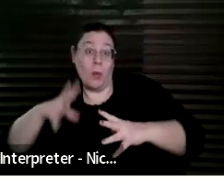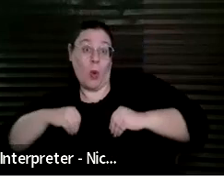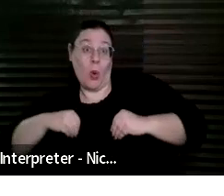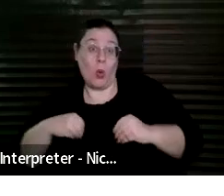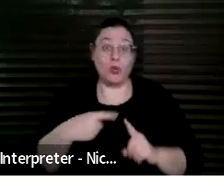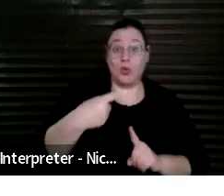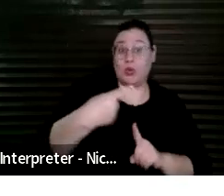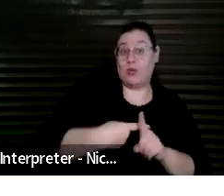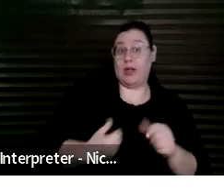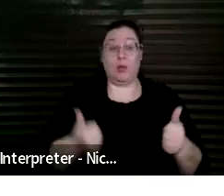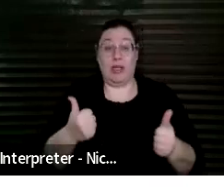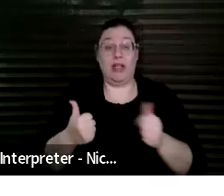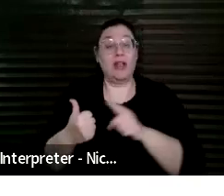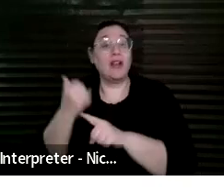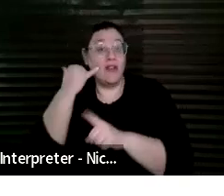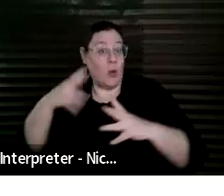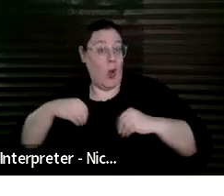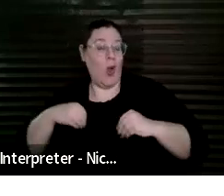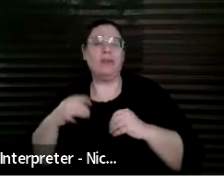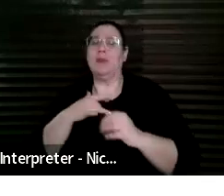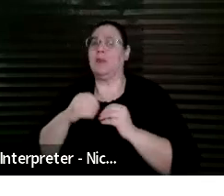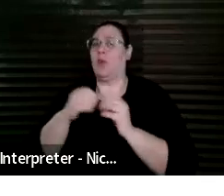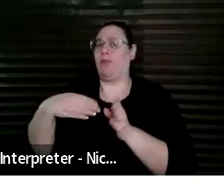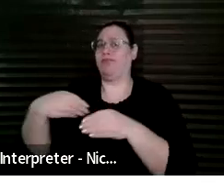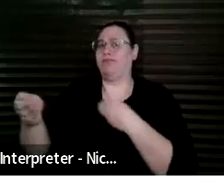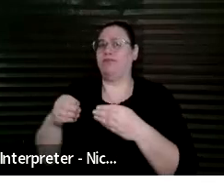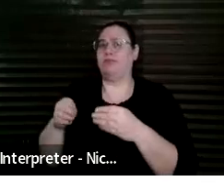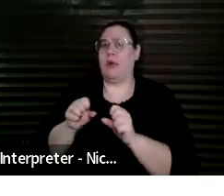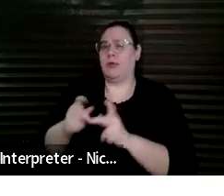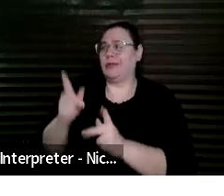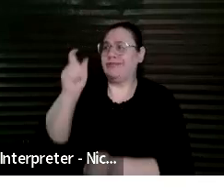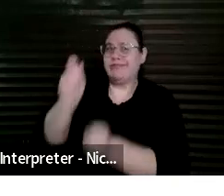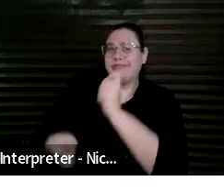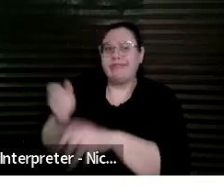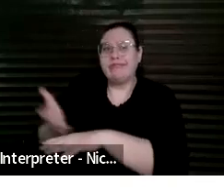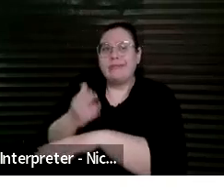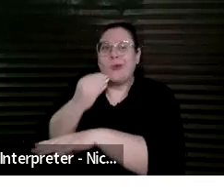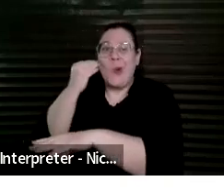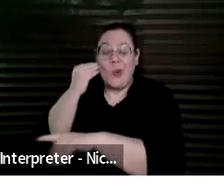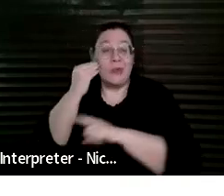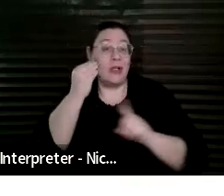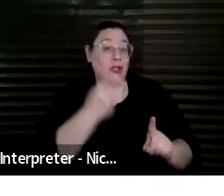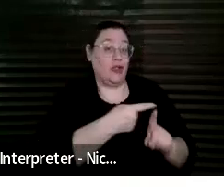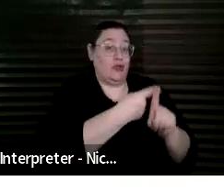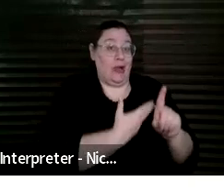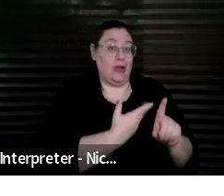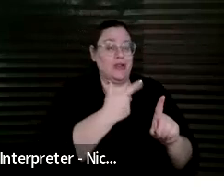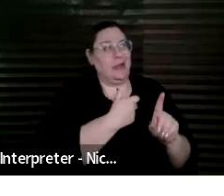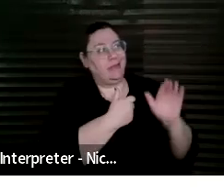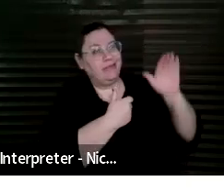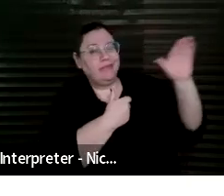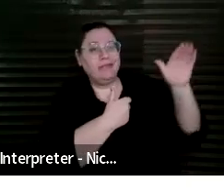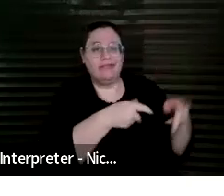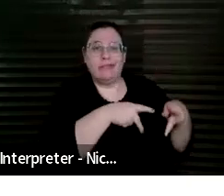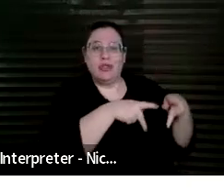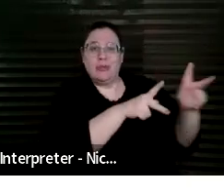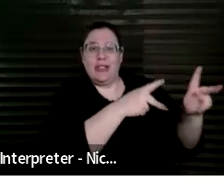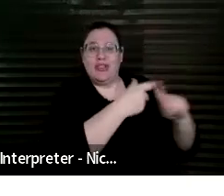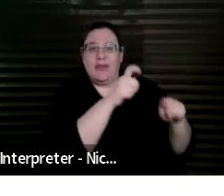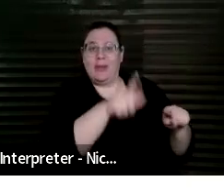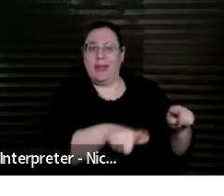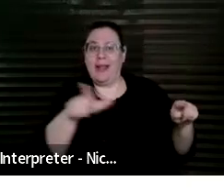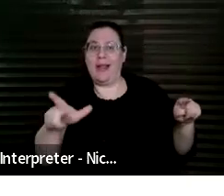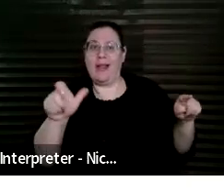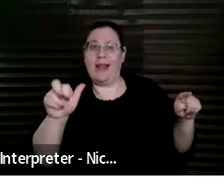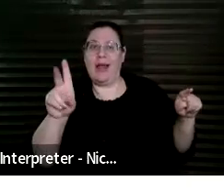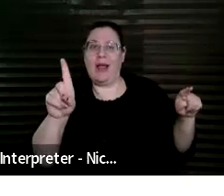generally have more freedom to make home modification, while renters may need to get permission from landlords for some